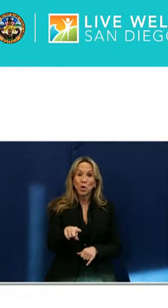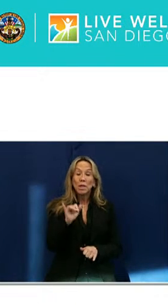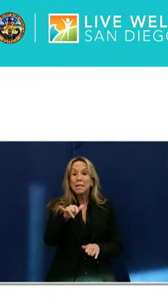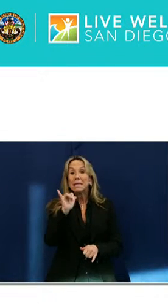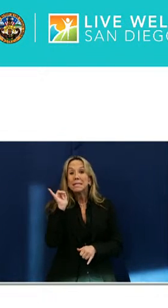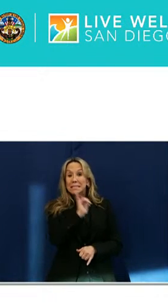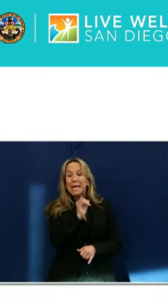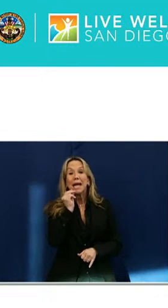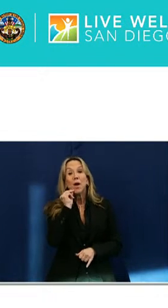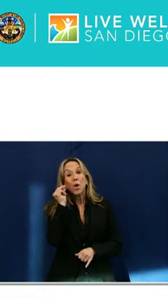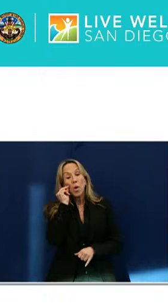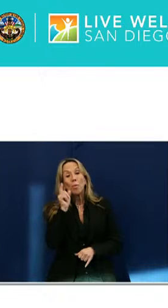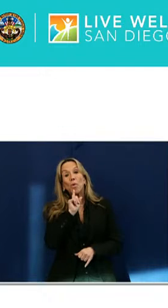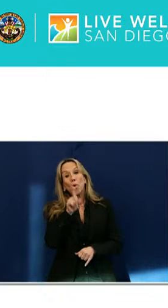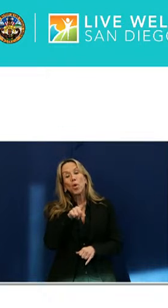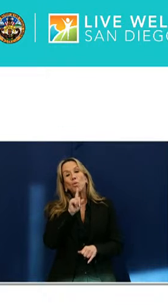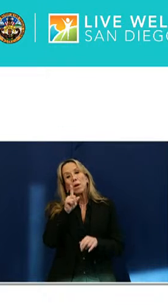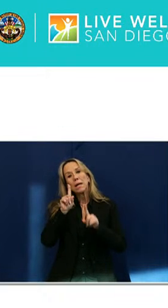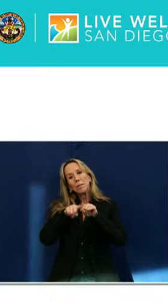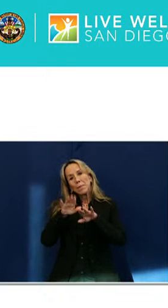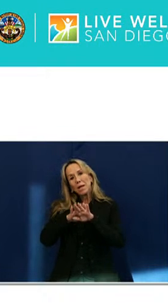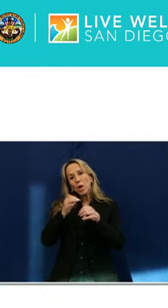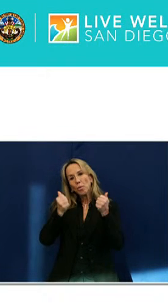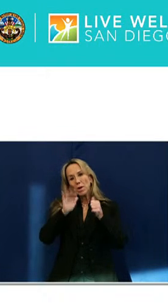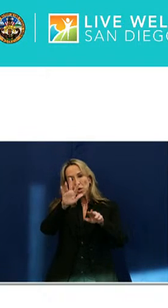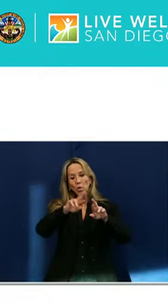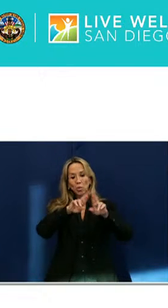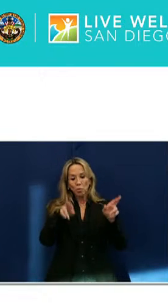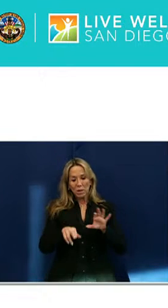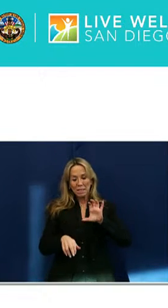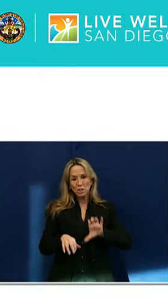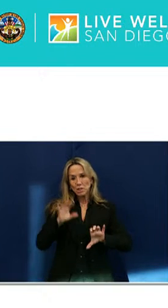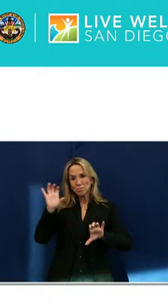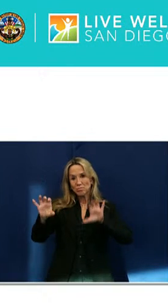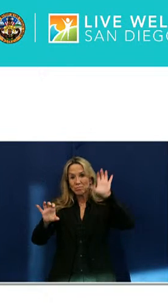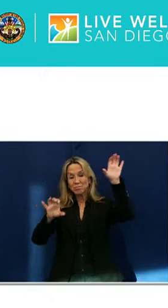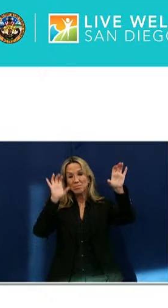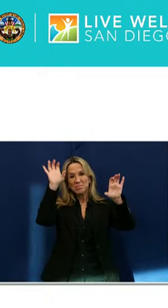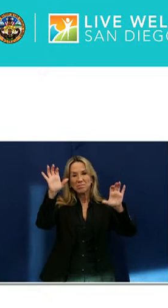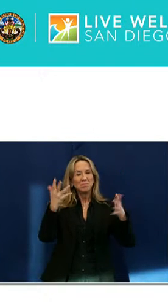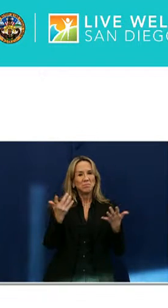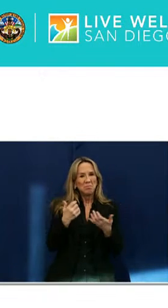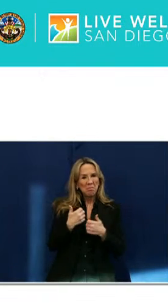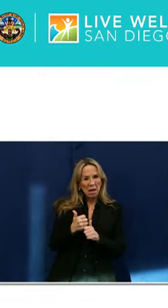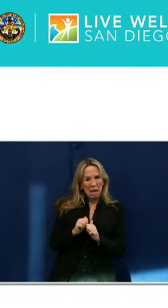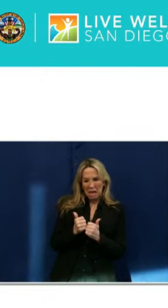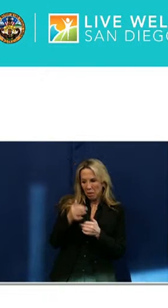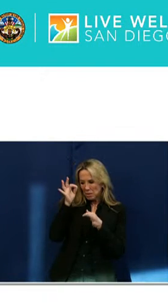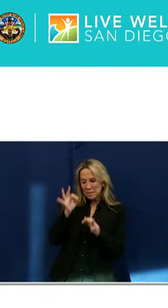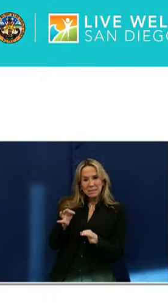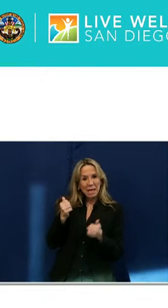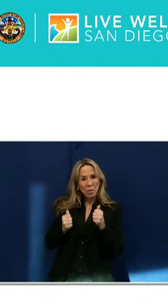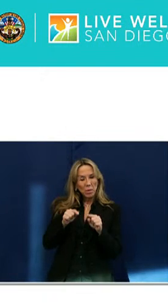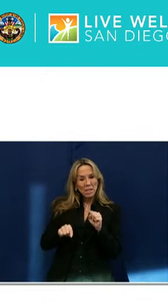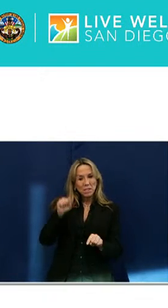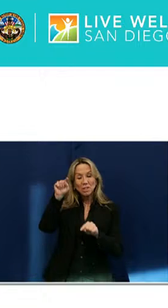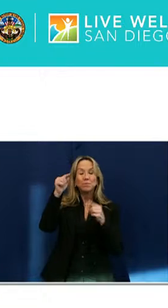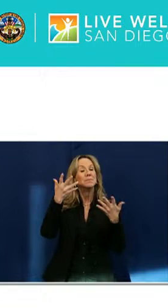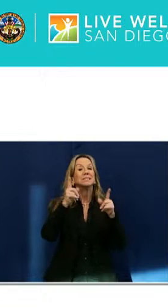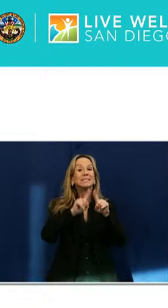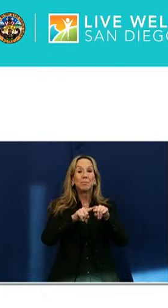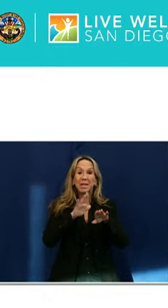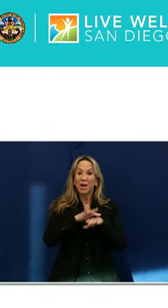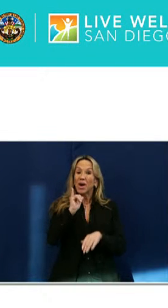it's regionally based, and it is related to the ICU capacity. So if a region has less than